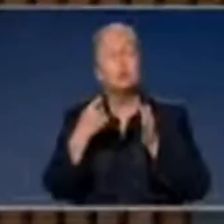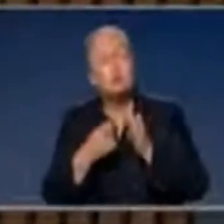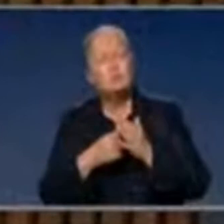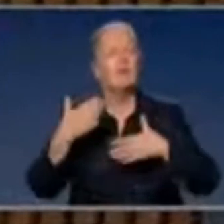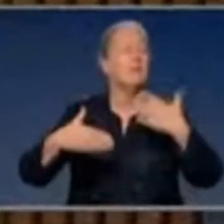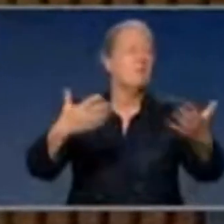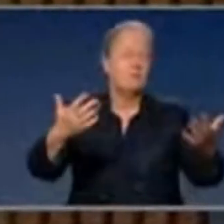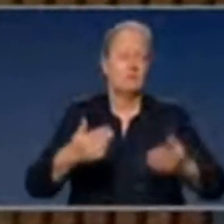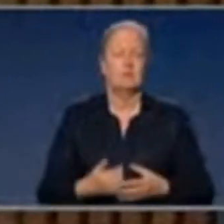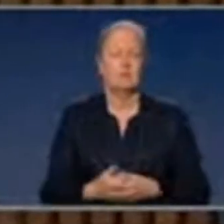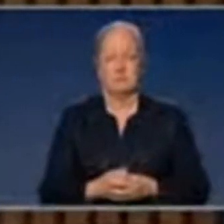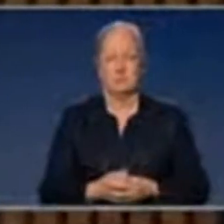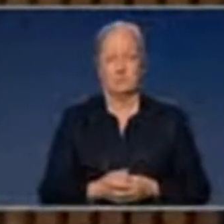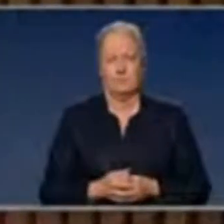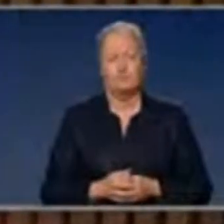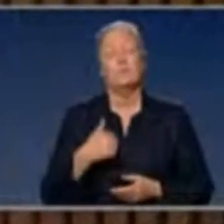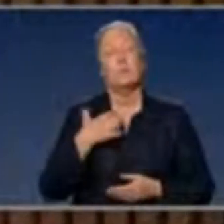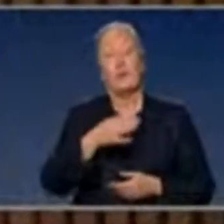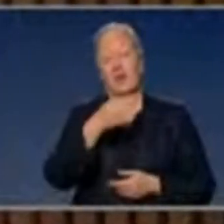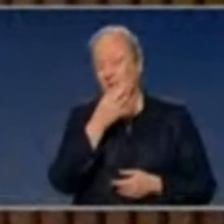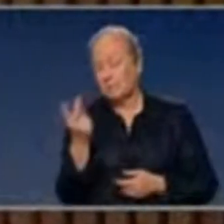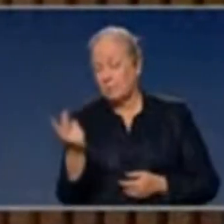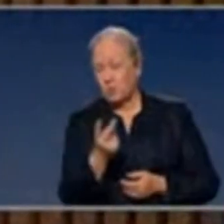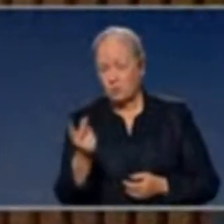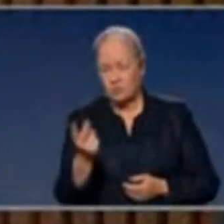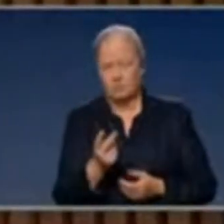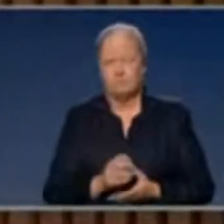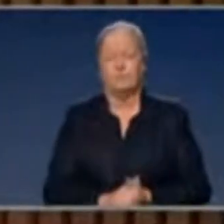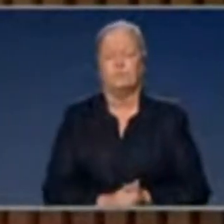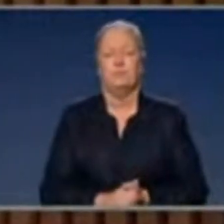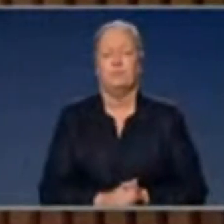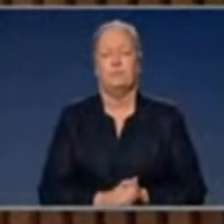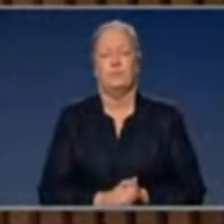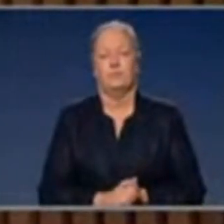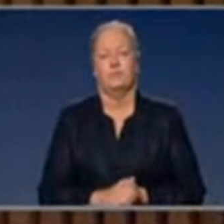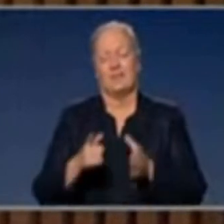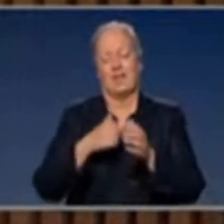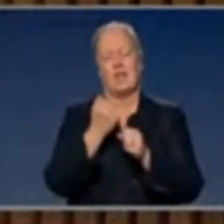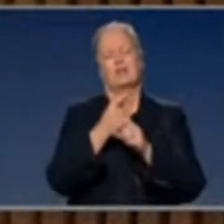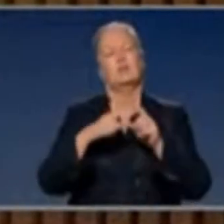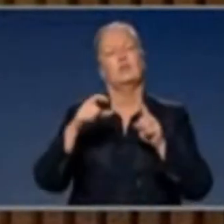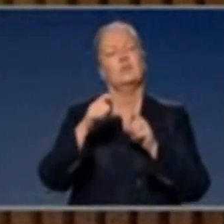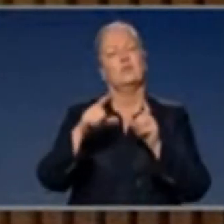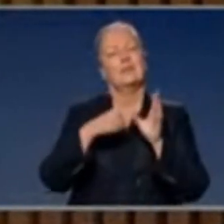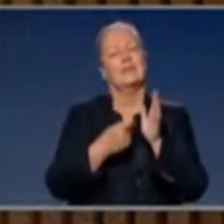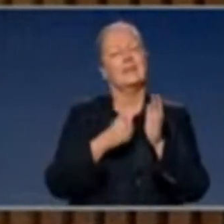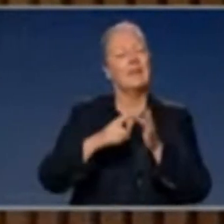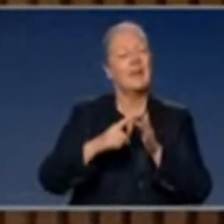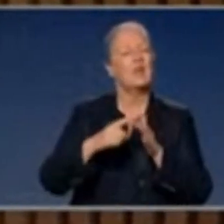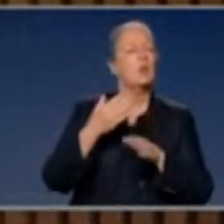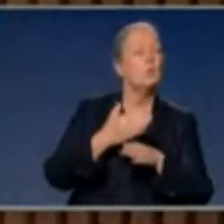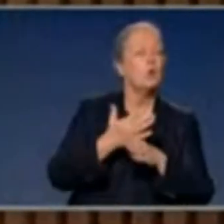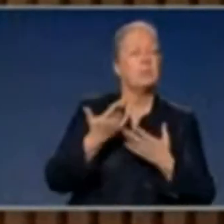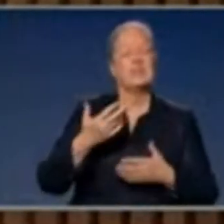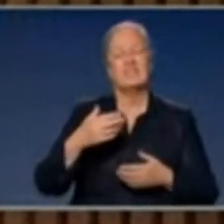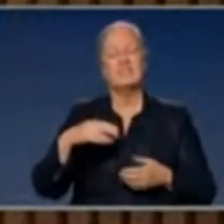go, Paul. Yeah, Prime Minister, and through you to Dr Kelly, you've said that the total and sudden withdrawal of the aged care workforce is unprecedented, but